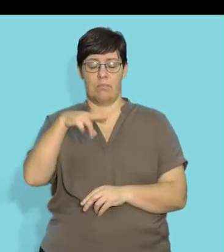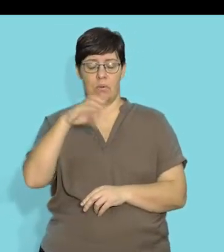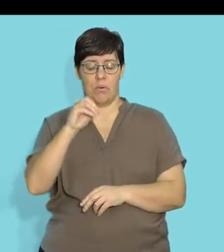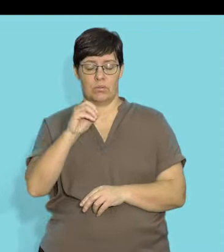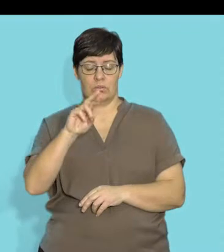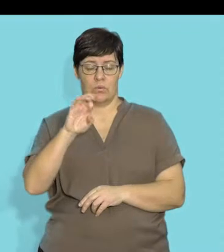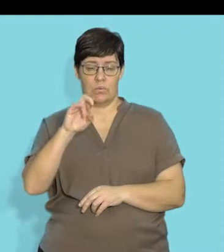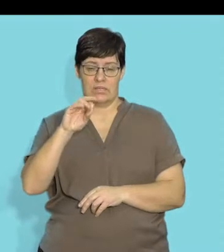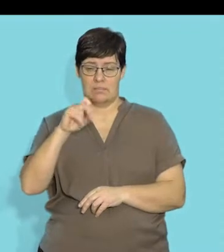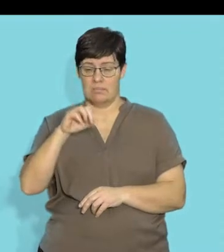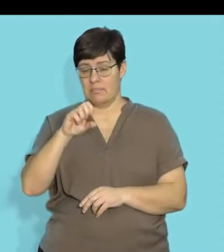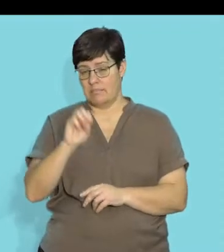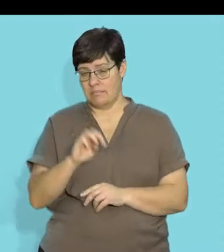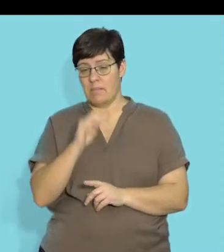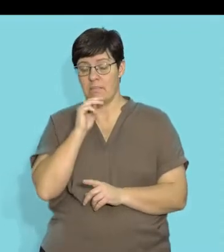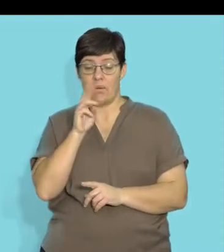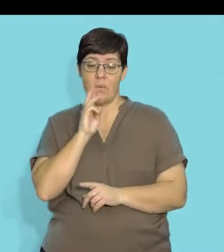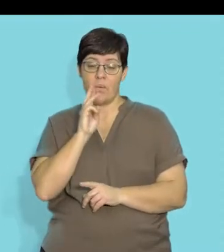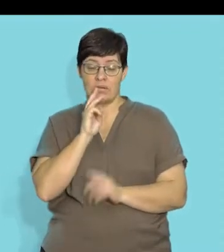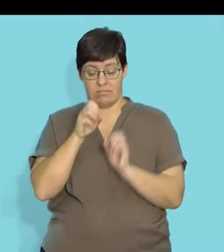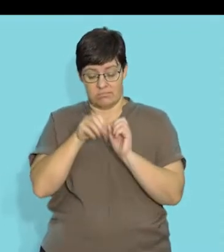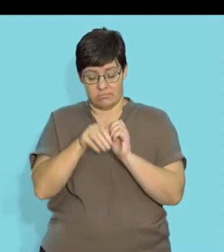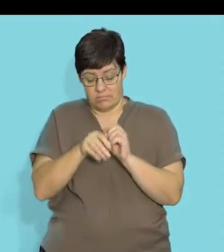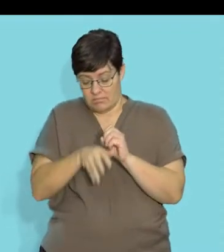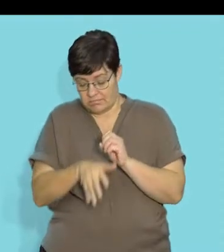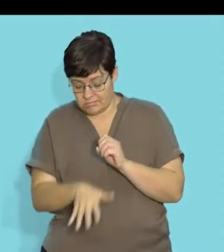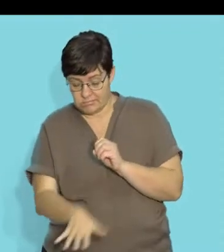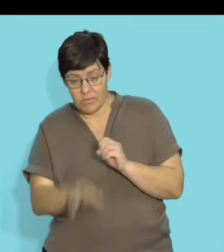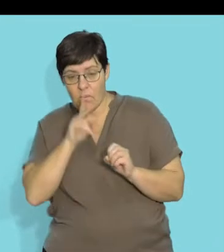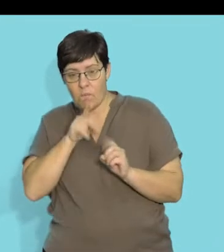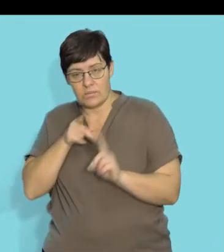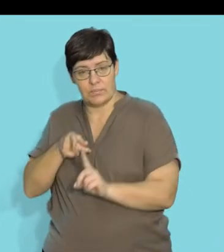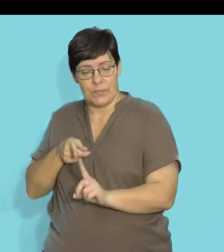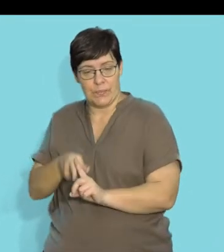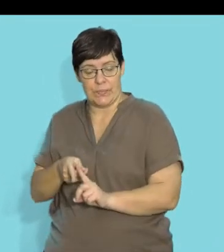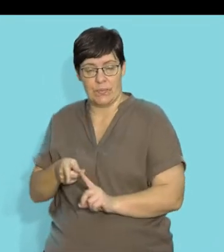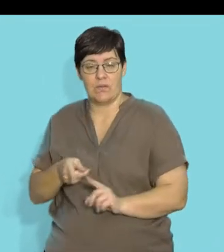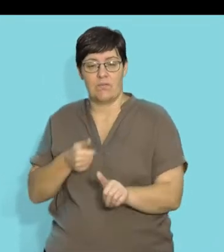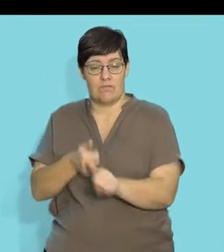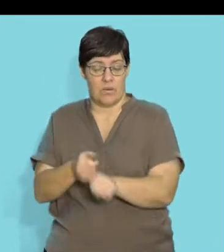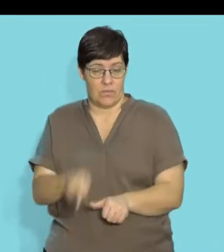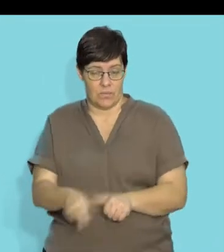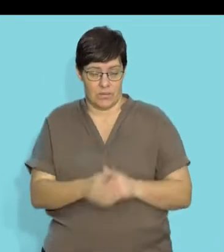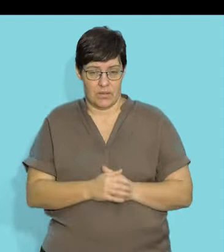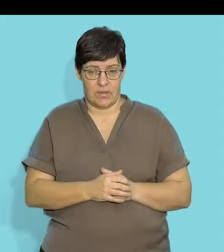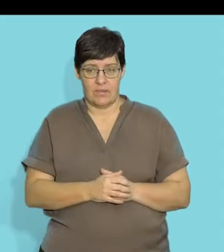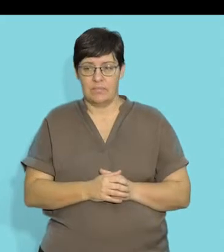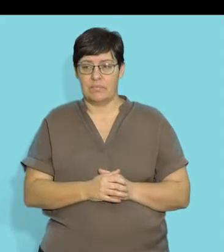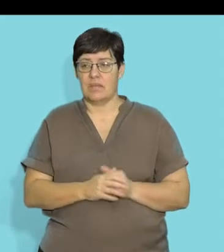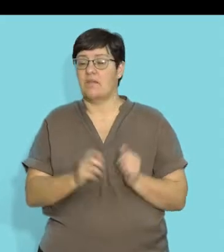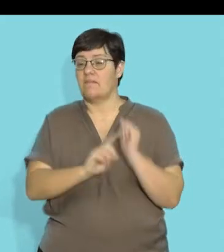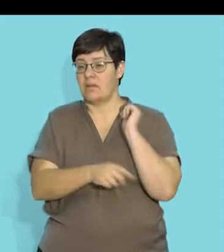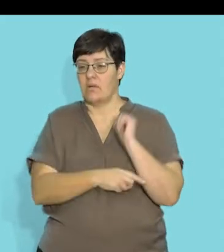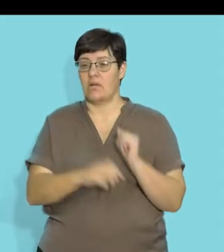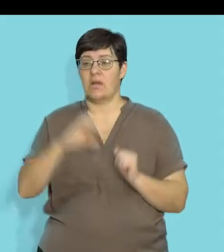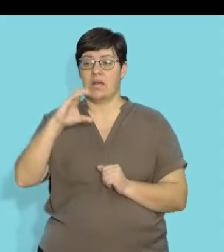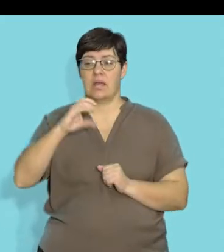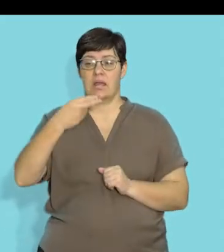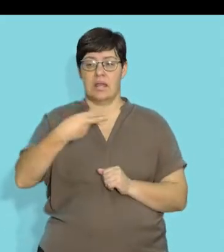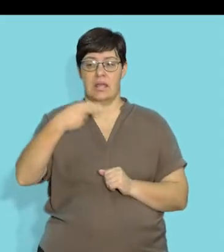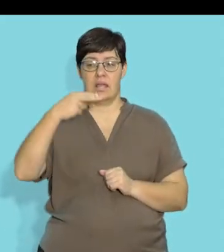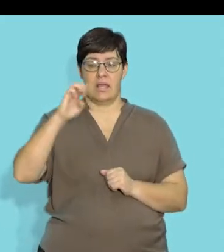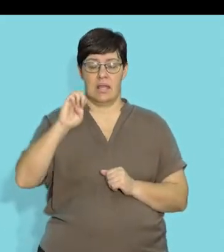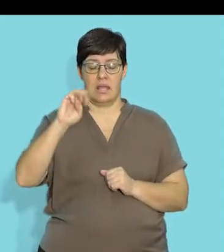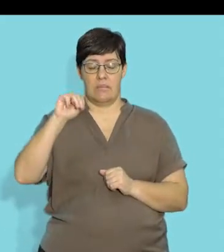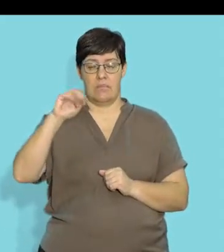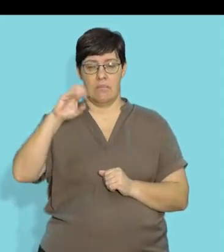hydrotropism, and this is the movement of a plant towards the source of water. One final slide of terminology would